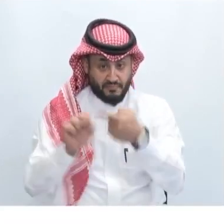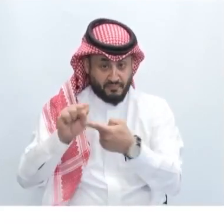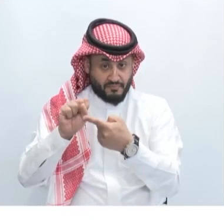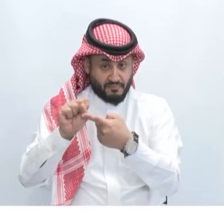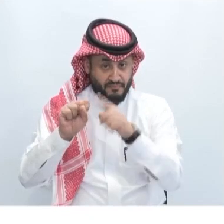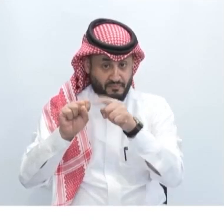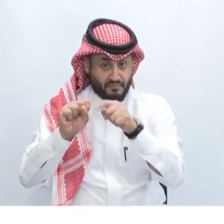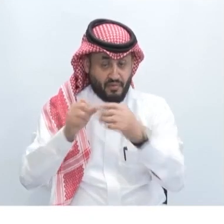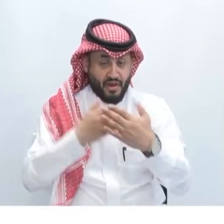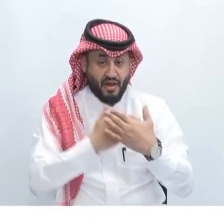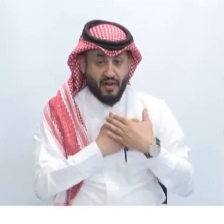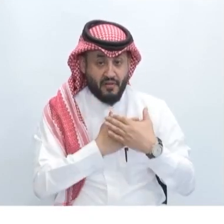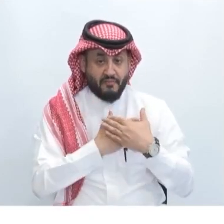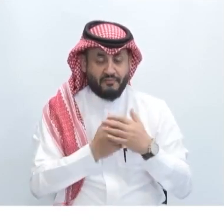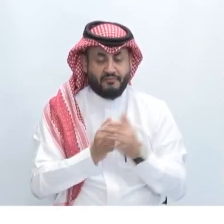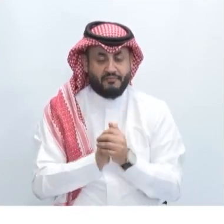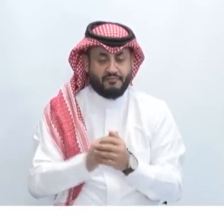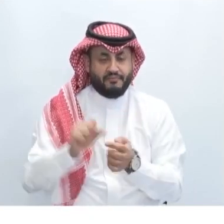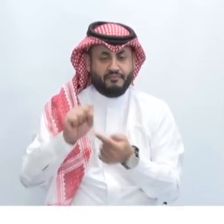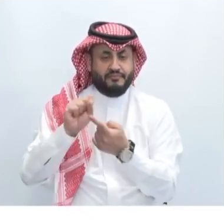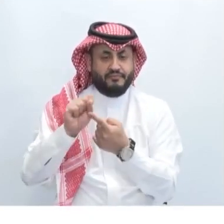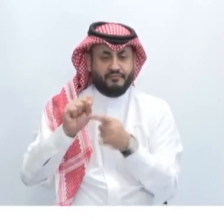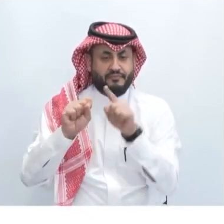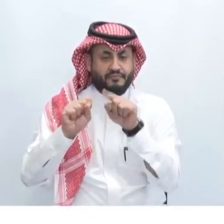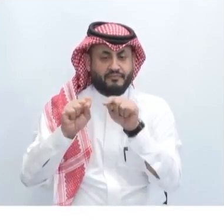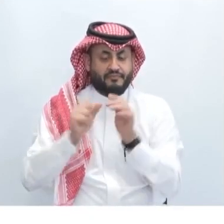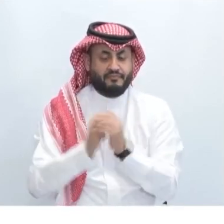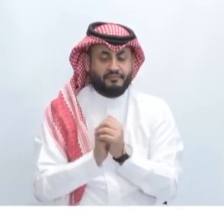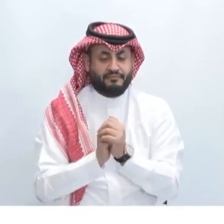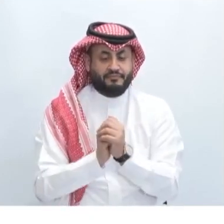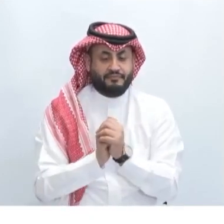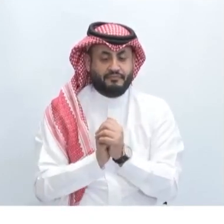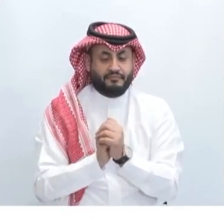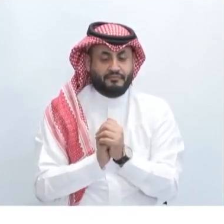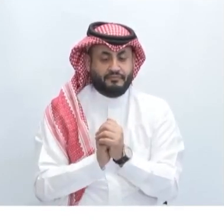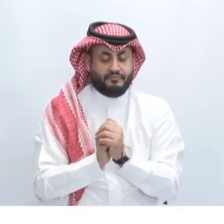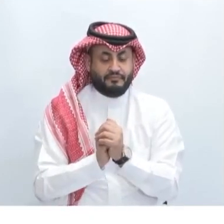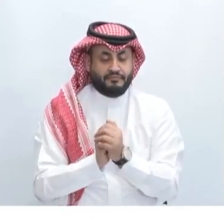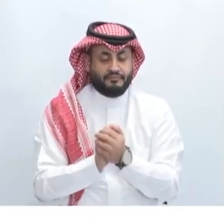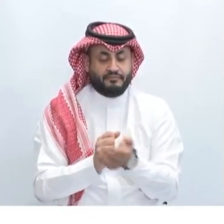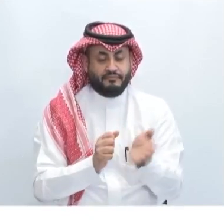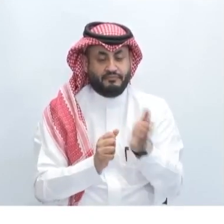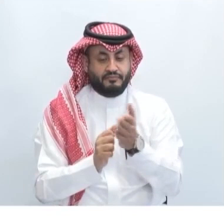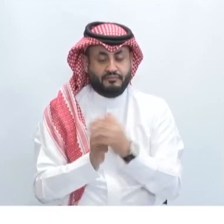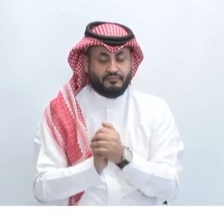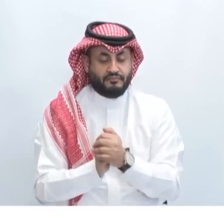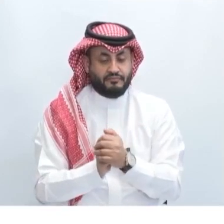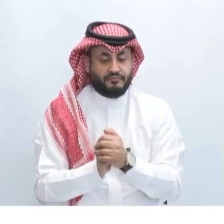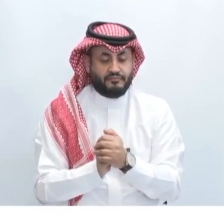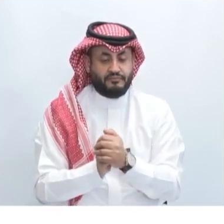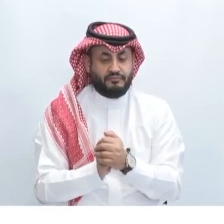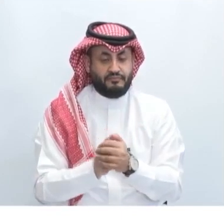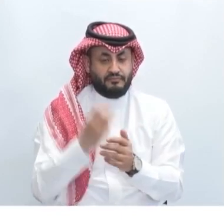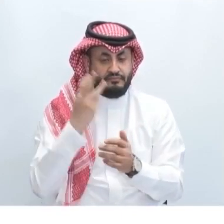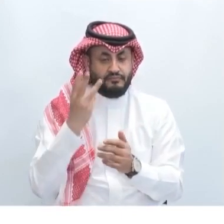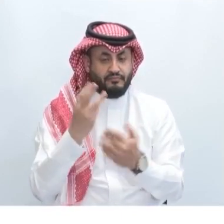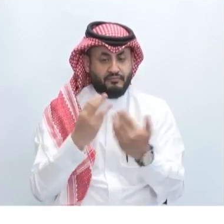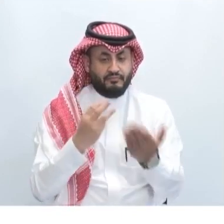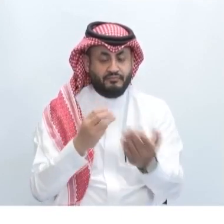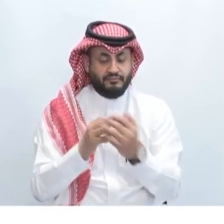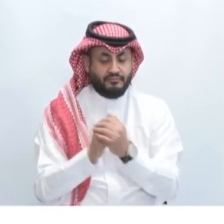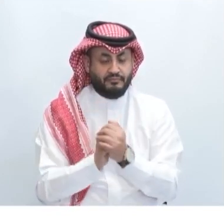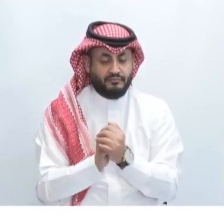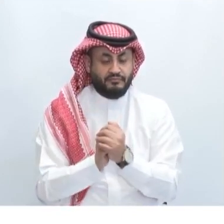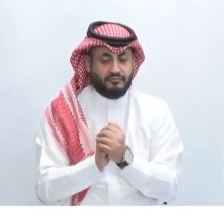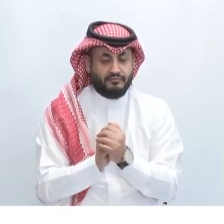Maybe it's Nora's. Now let's listen to the third part.